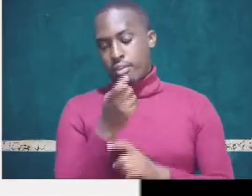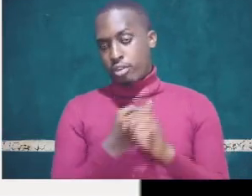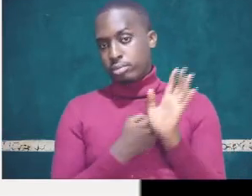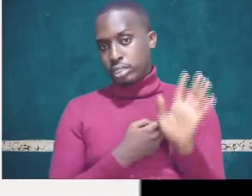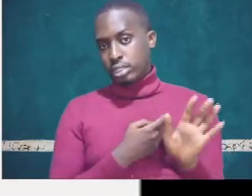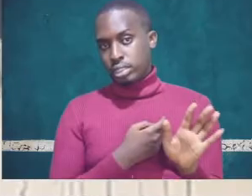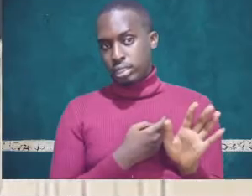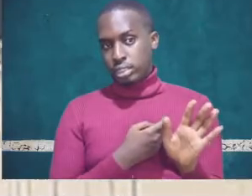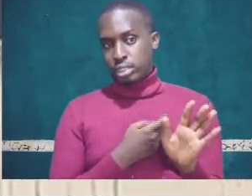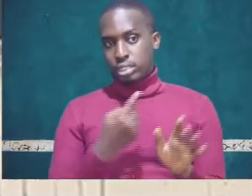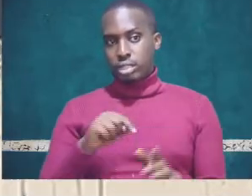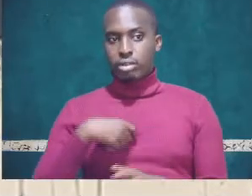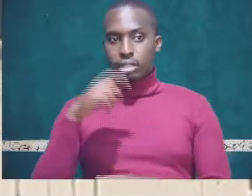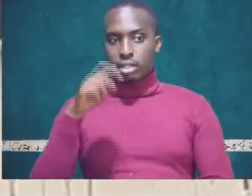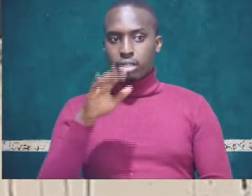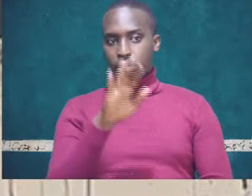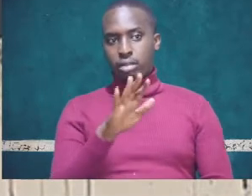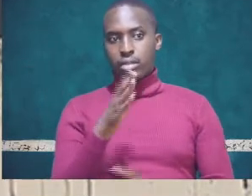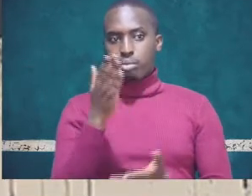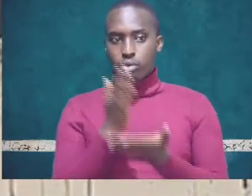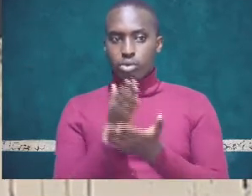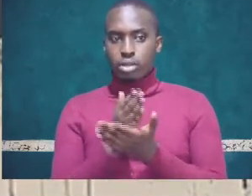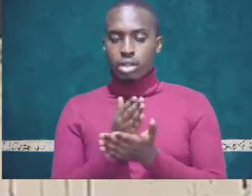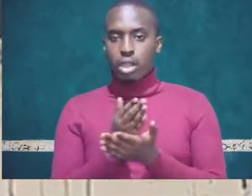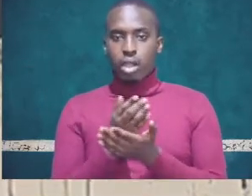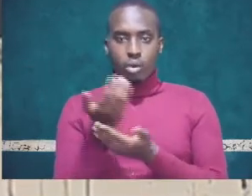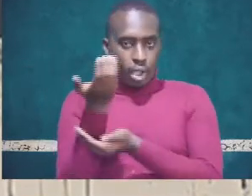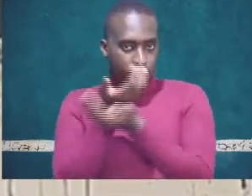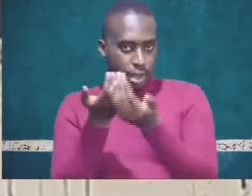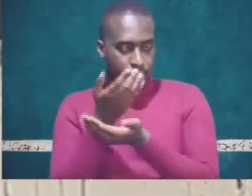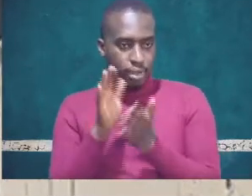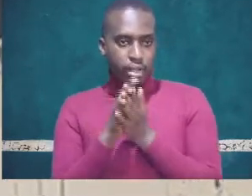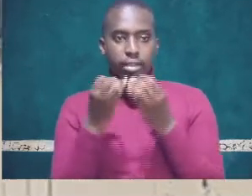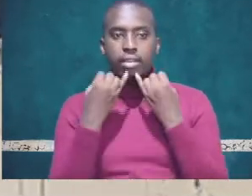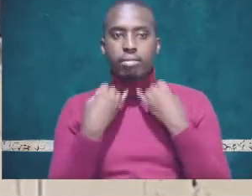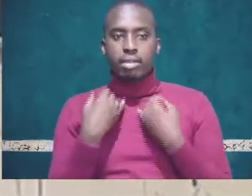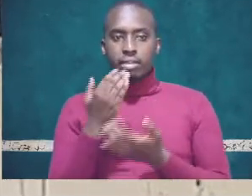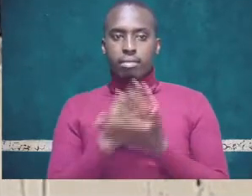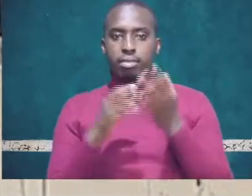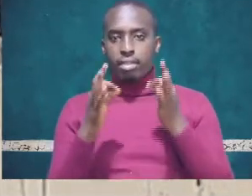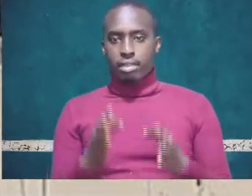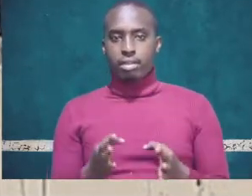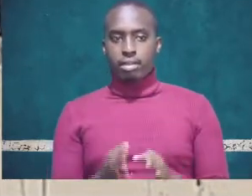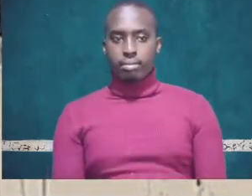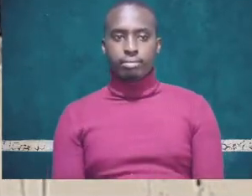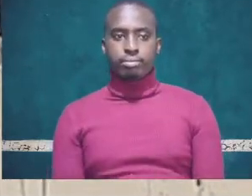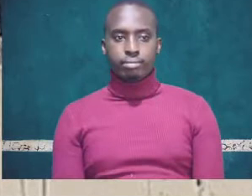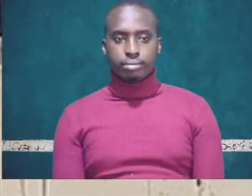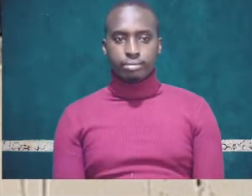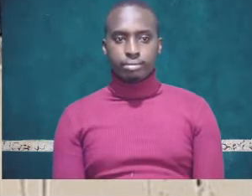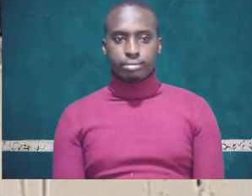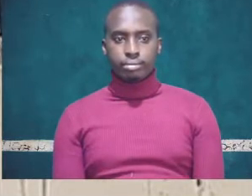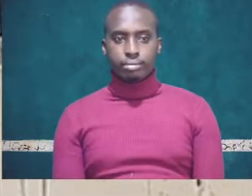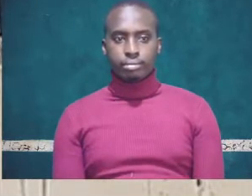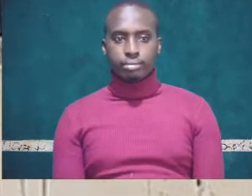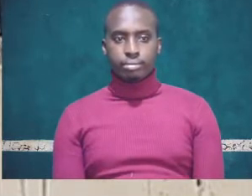this, I will need you at least to analyze and you tell me something. To analyze